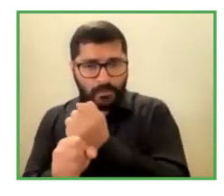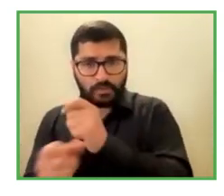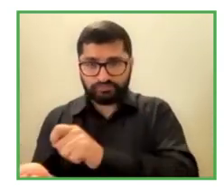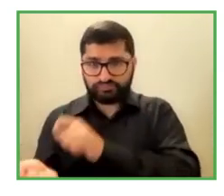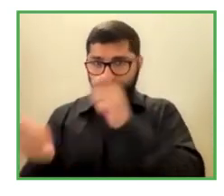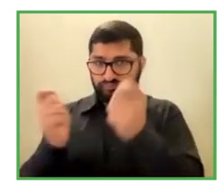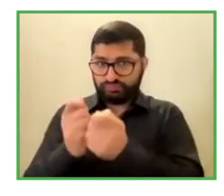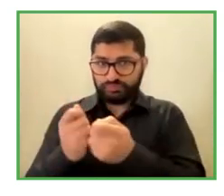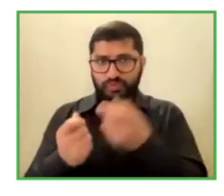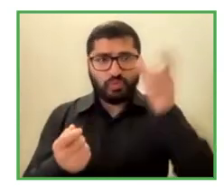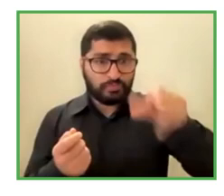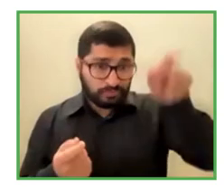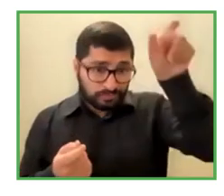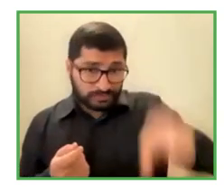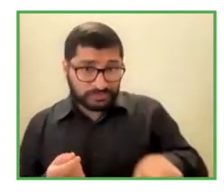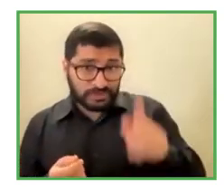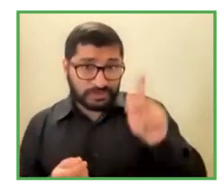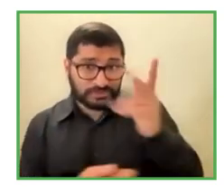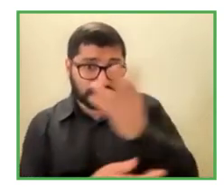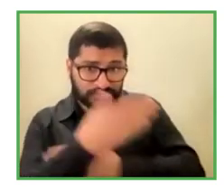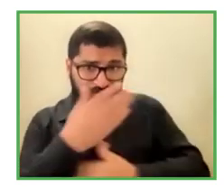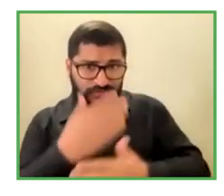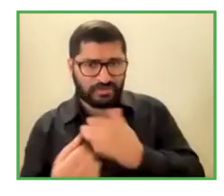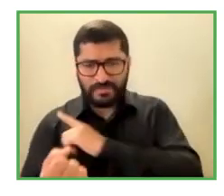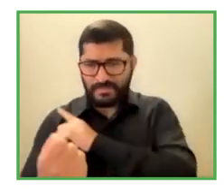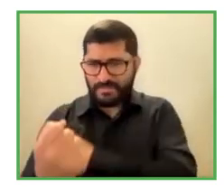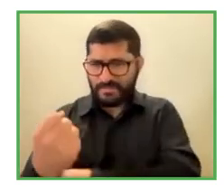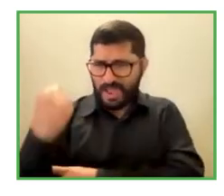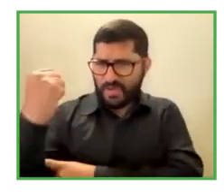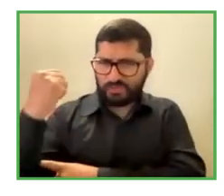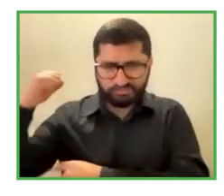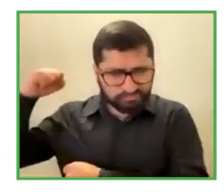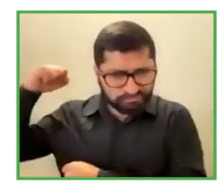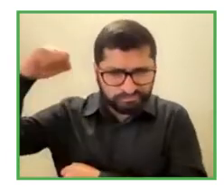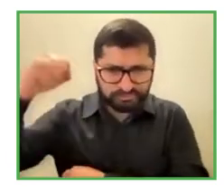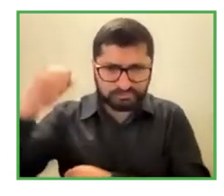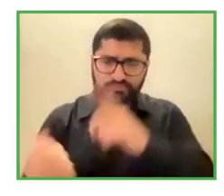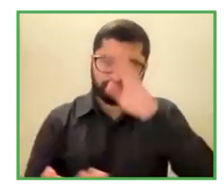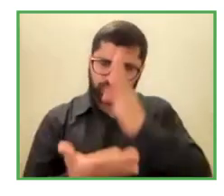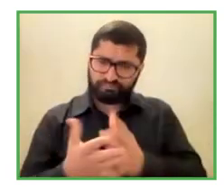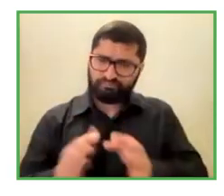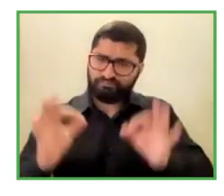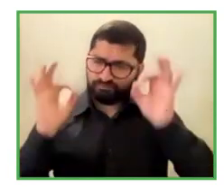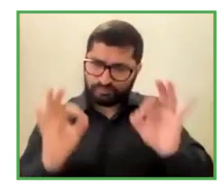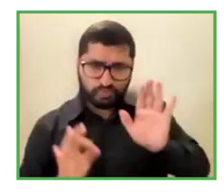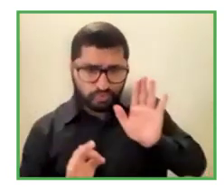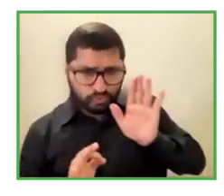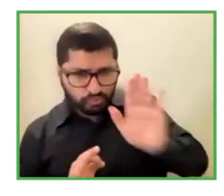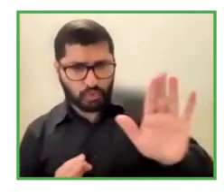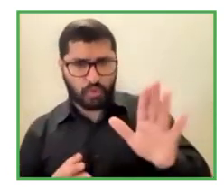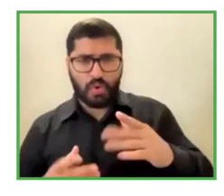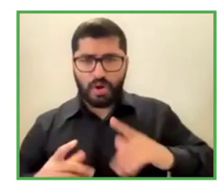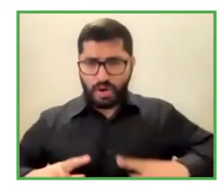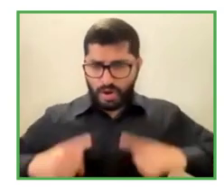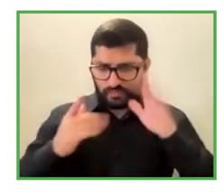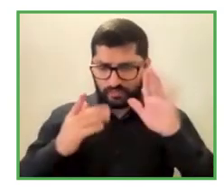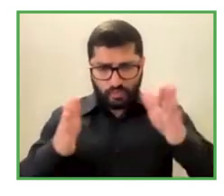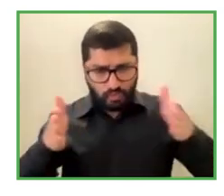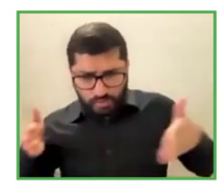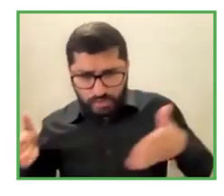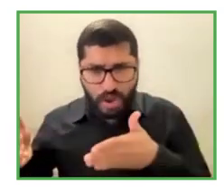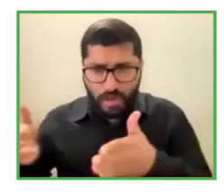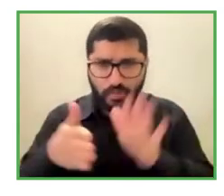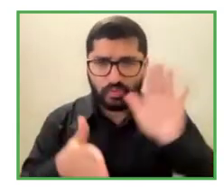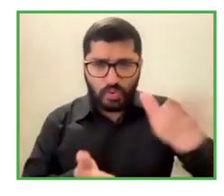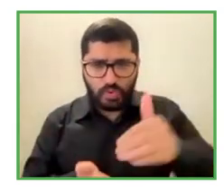decisions about their own skills and their career direction. By combining forces with an